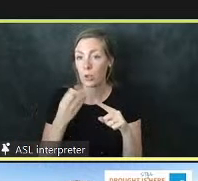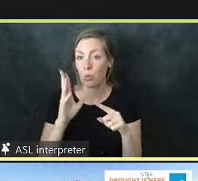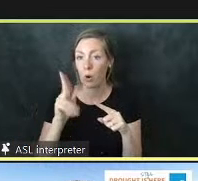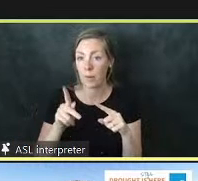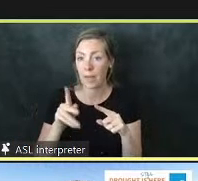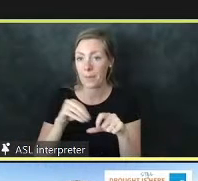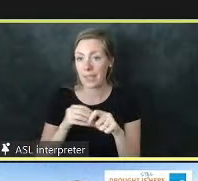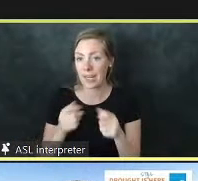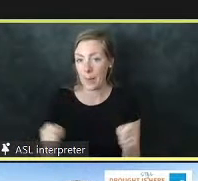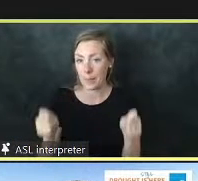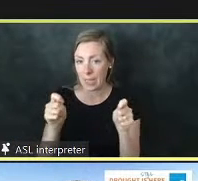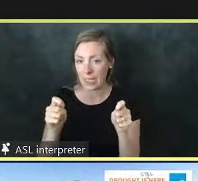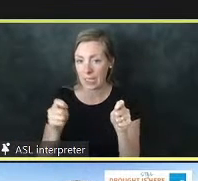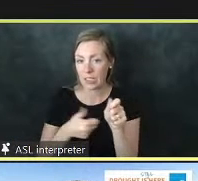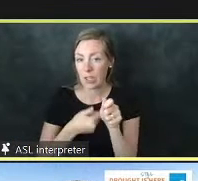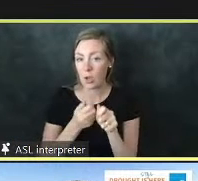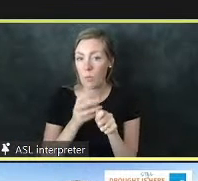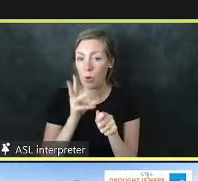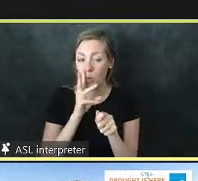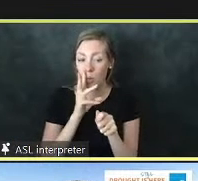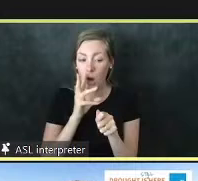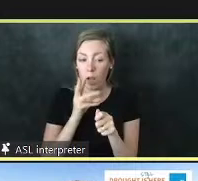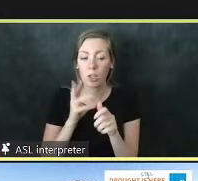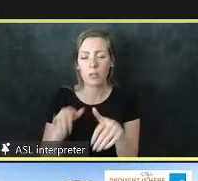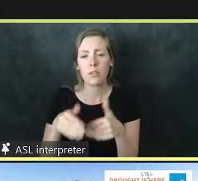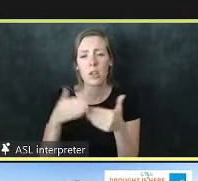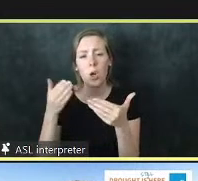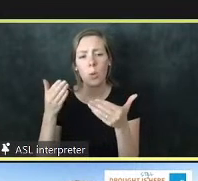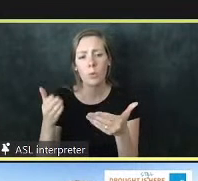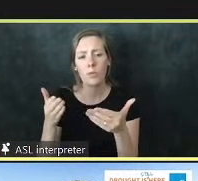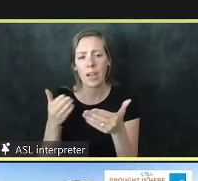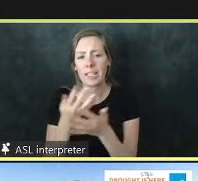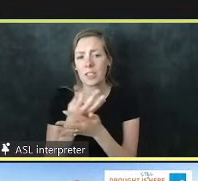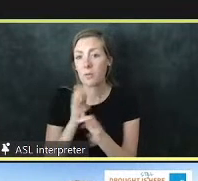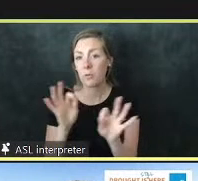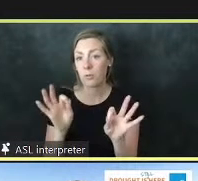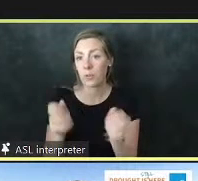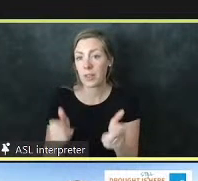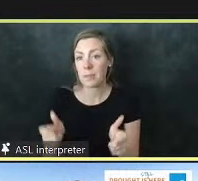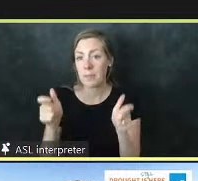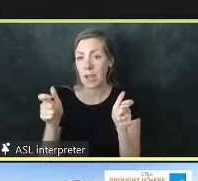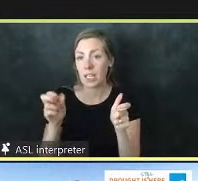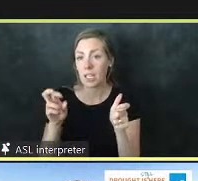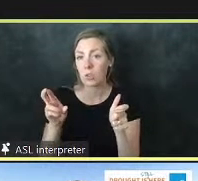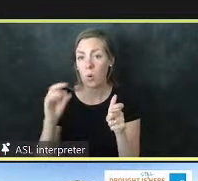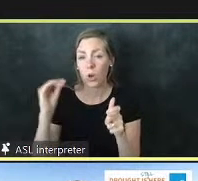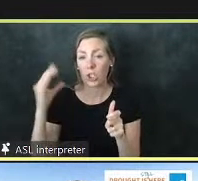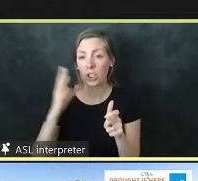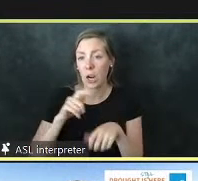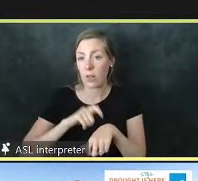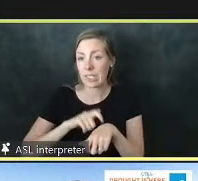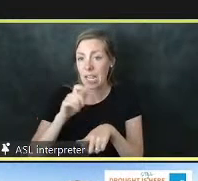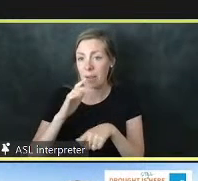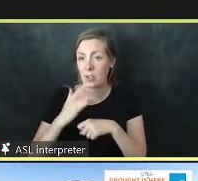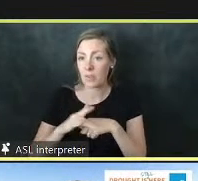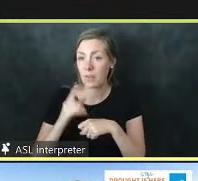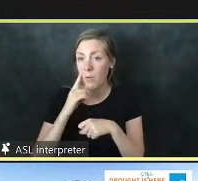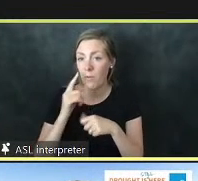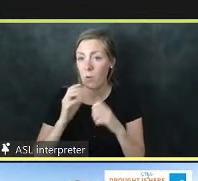y Most mantener water también agua. retailers provide free La buckets, mayoría de los and que some also have free shower timers that are available for their